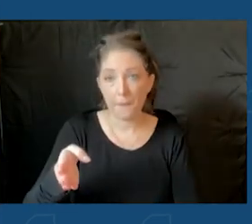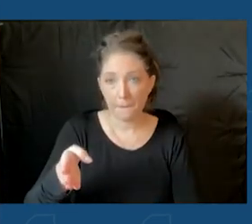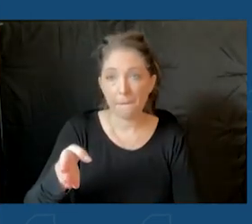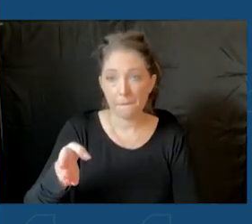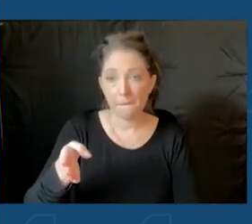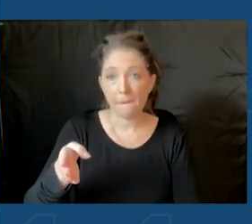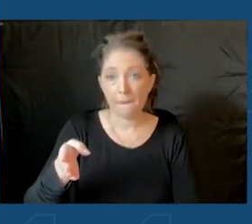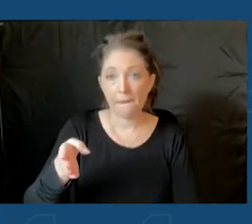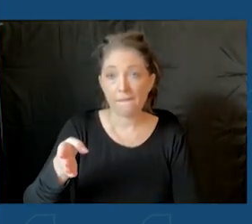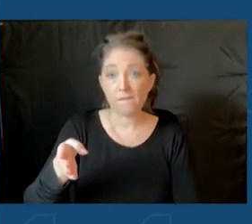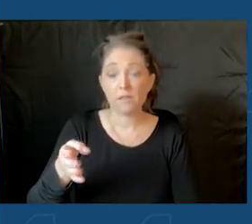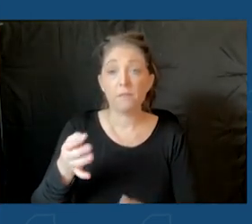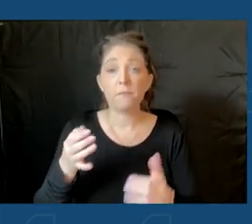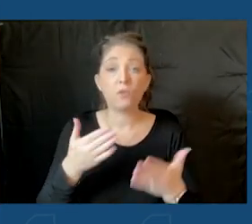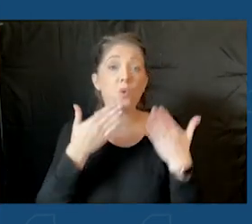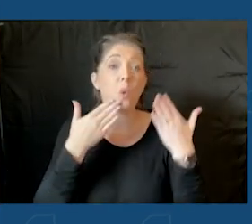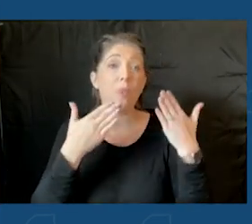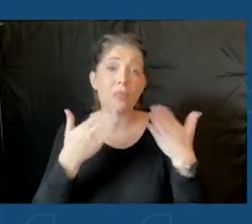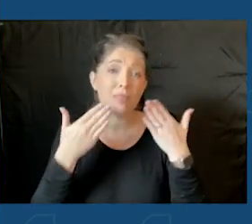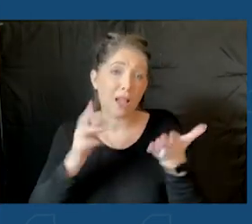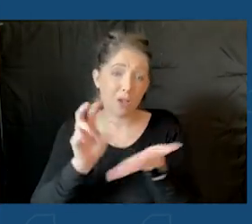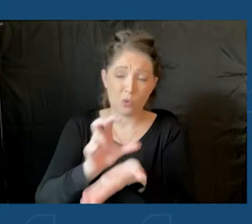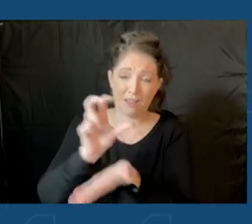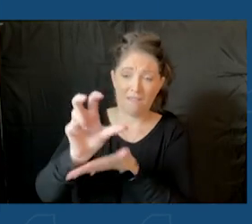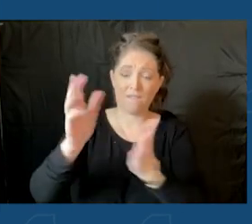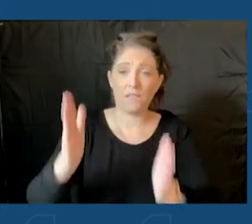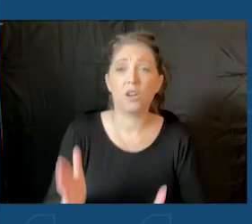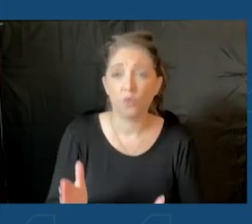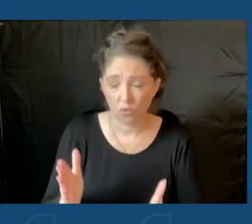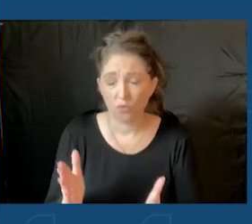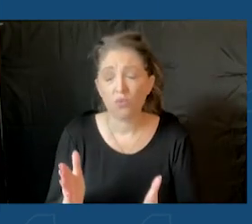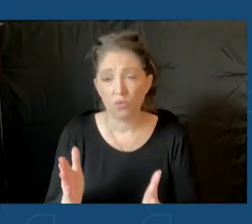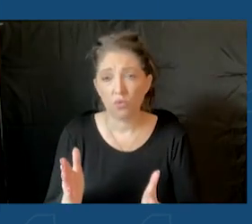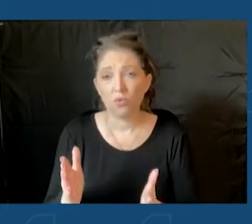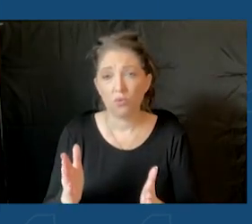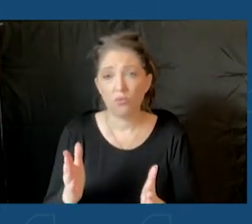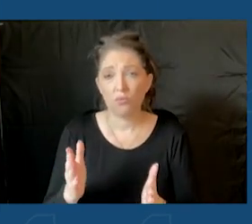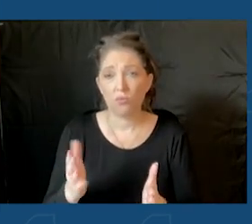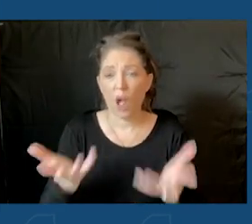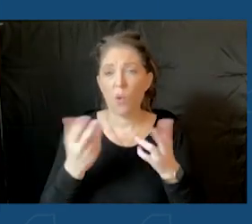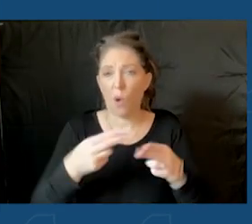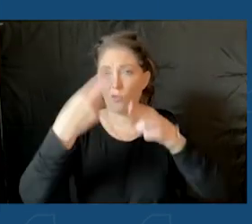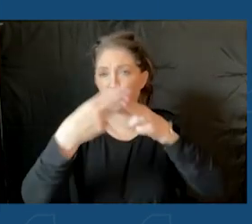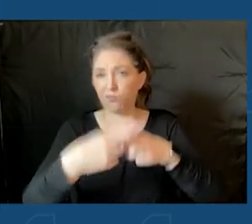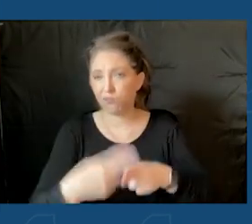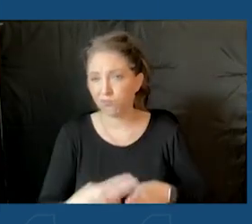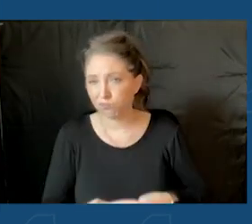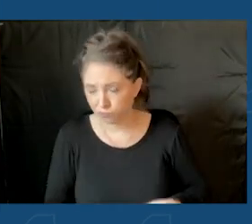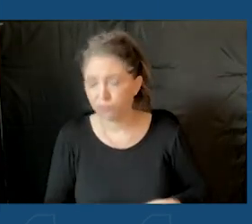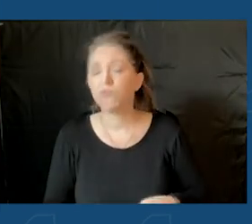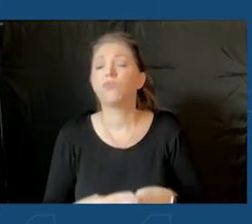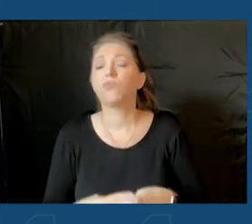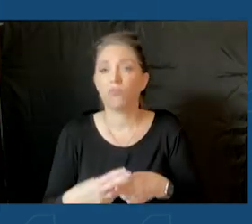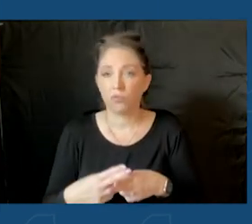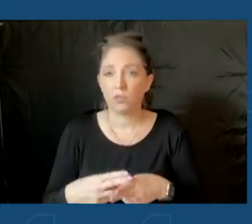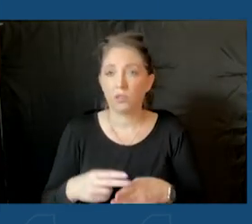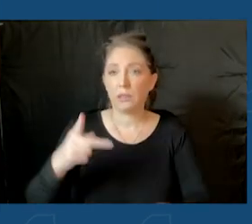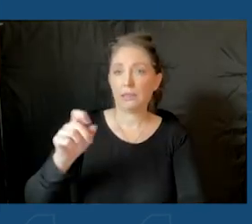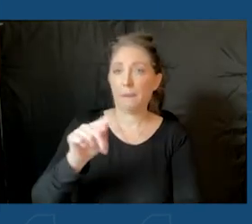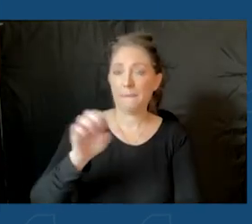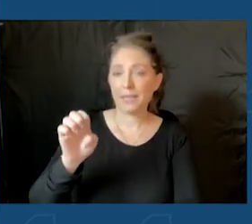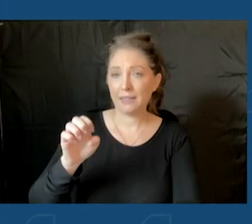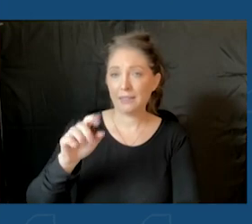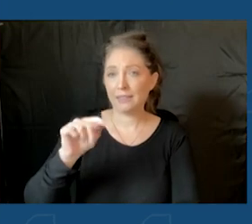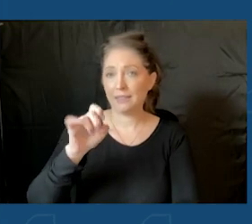to thank the investors of this project. To Carlisle, our first lead sponsor, Pete Taylor and Richard